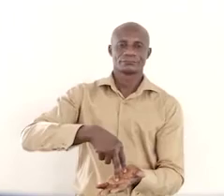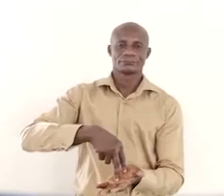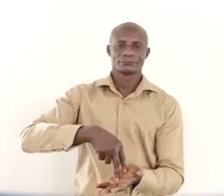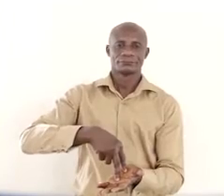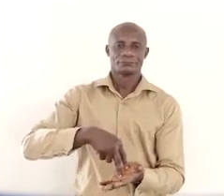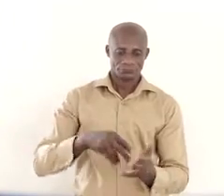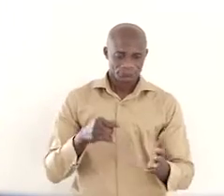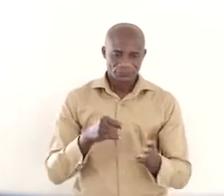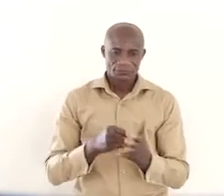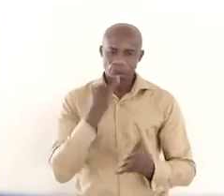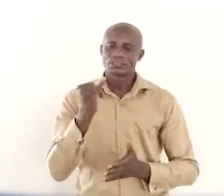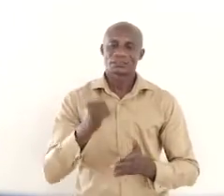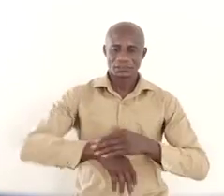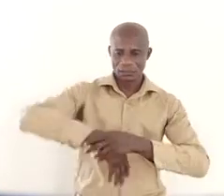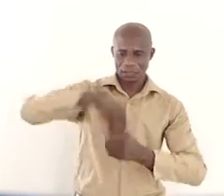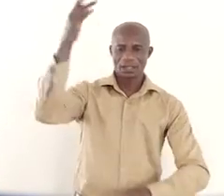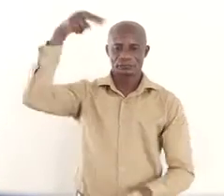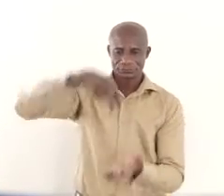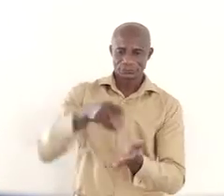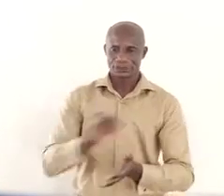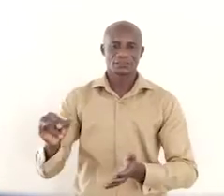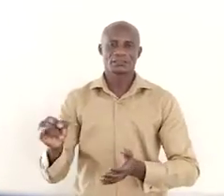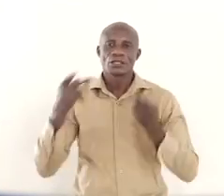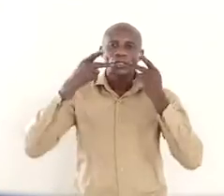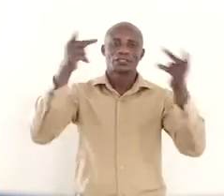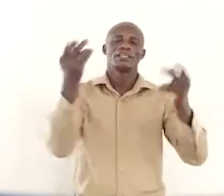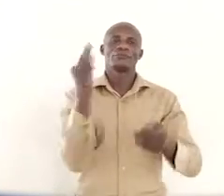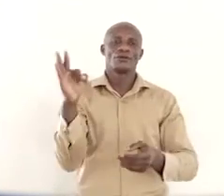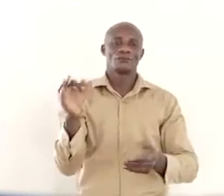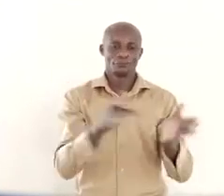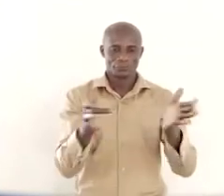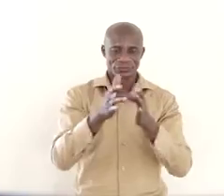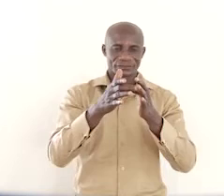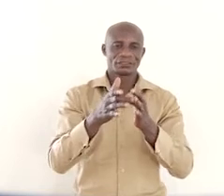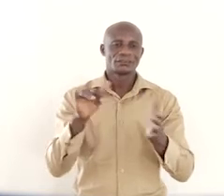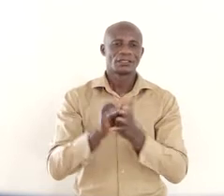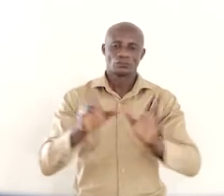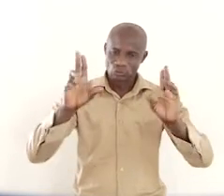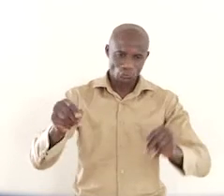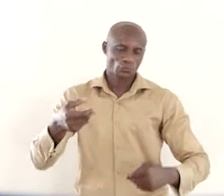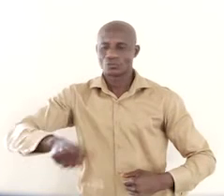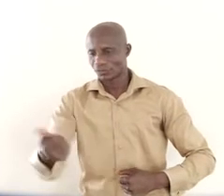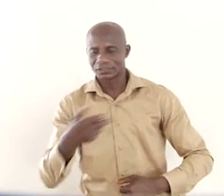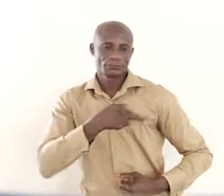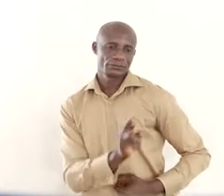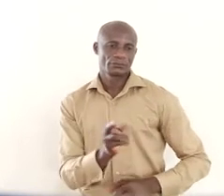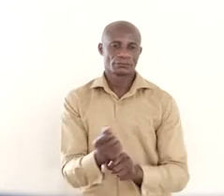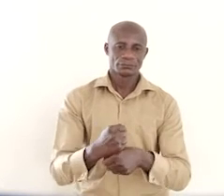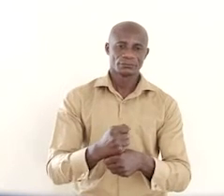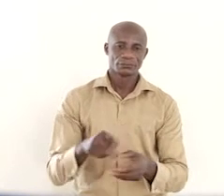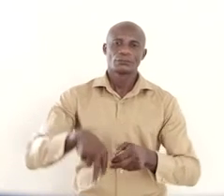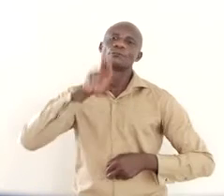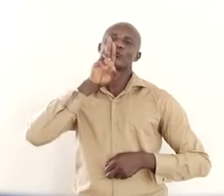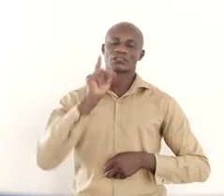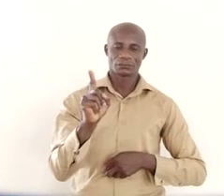Resurrection. It is the outstanding claim of Christianity that no other religion makes, that